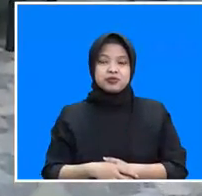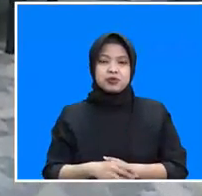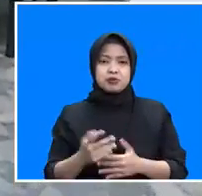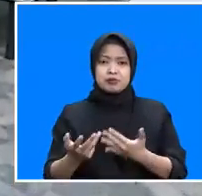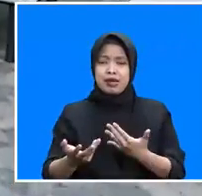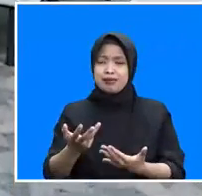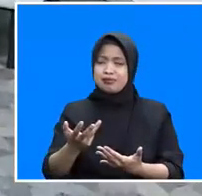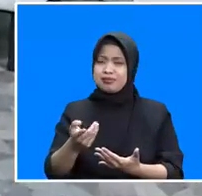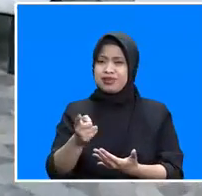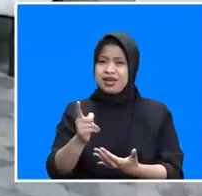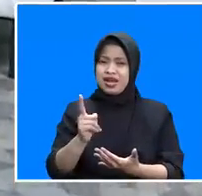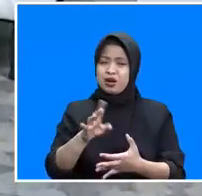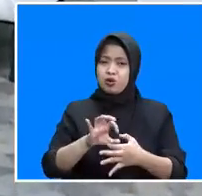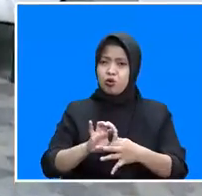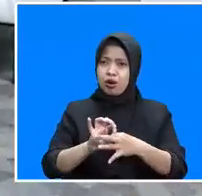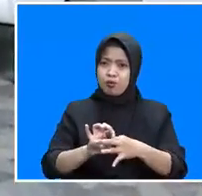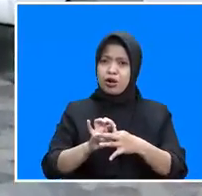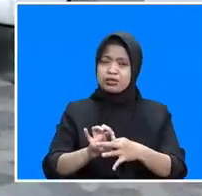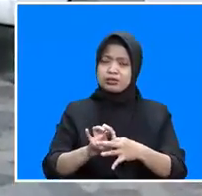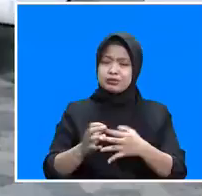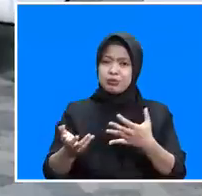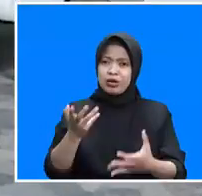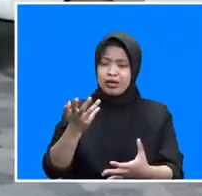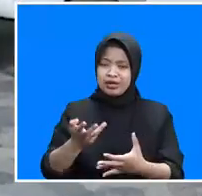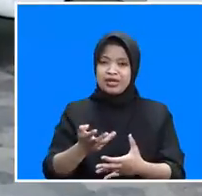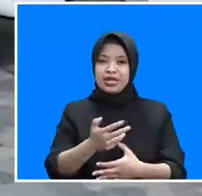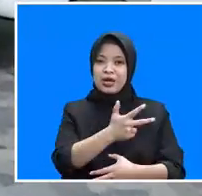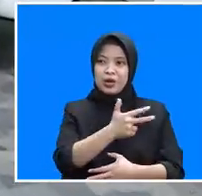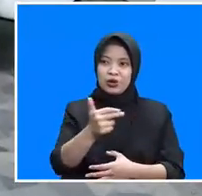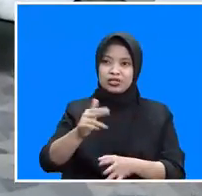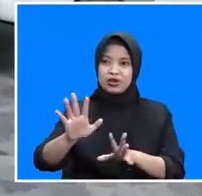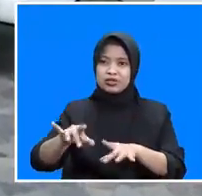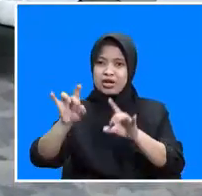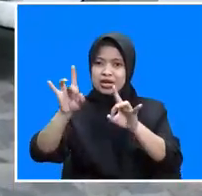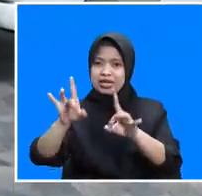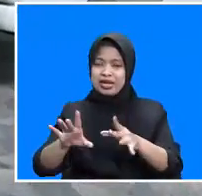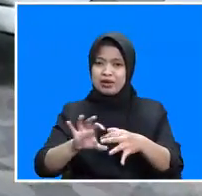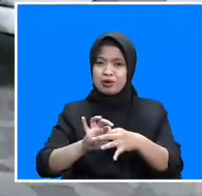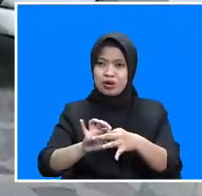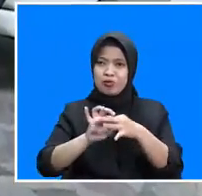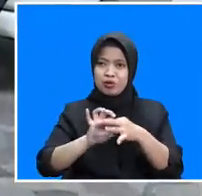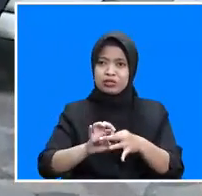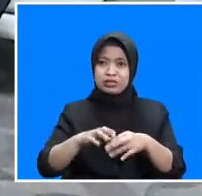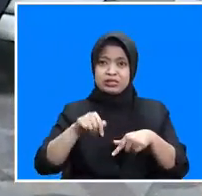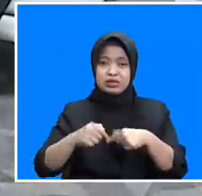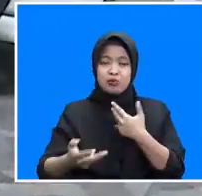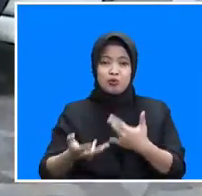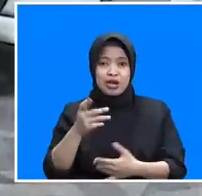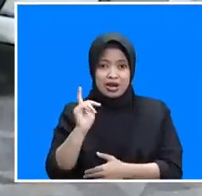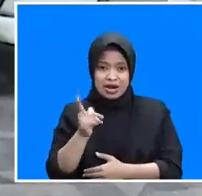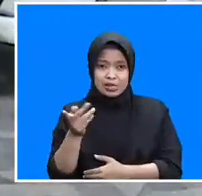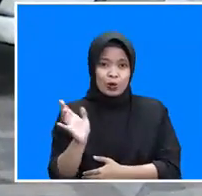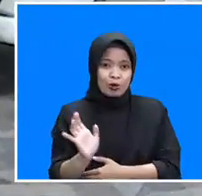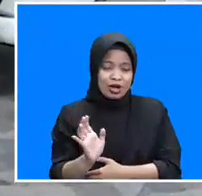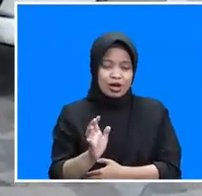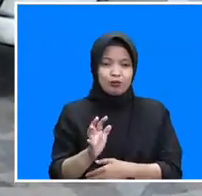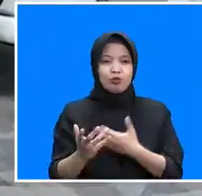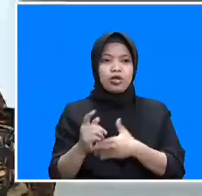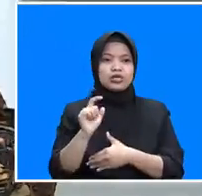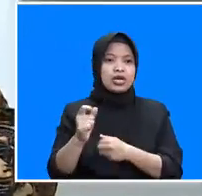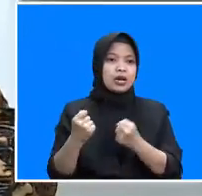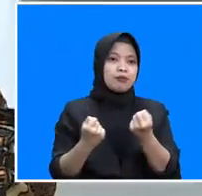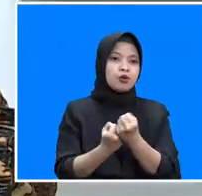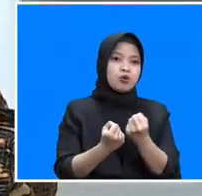possible collaboration between Indonesia and Australia in this context to support the reinstatement of the